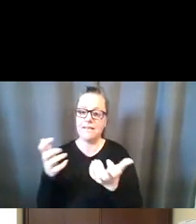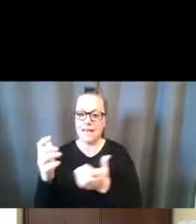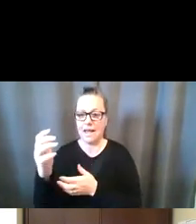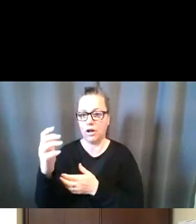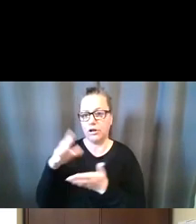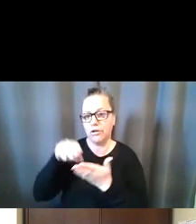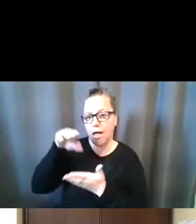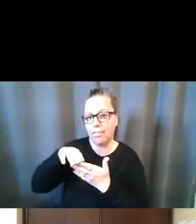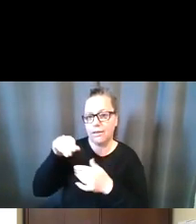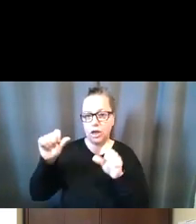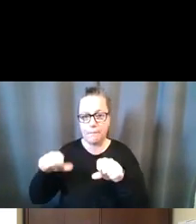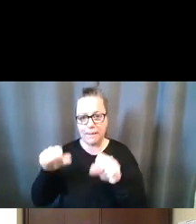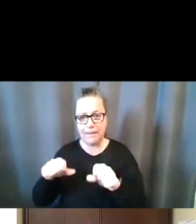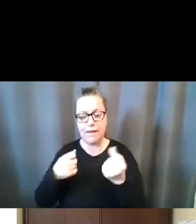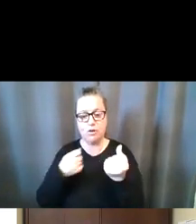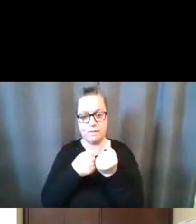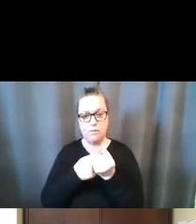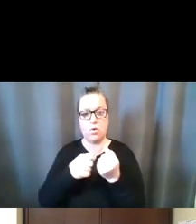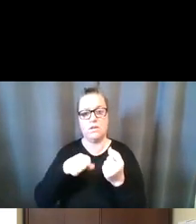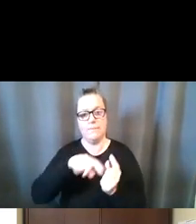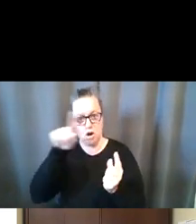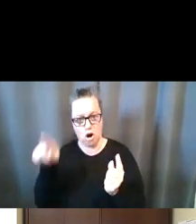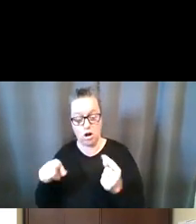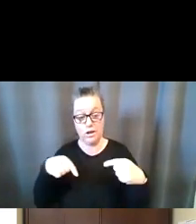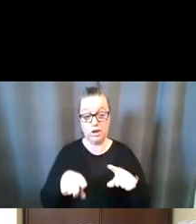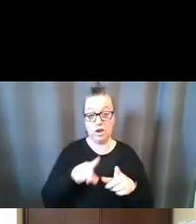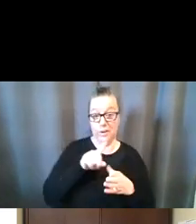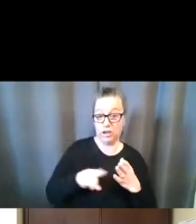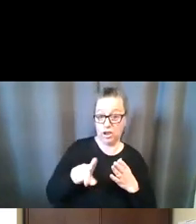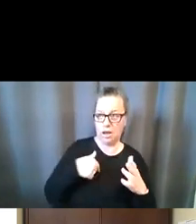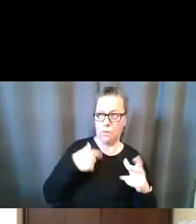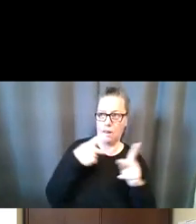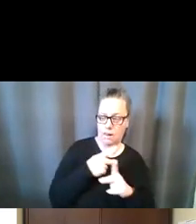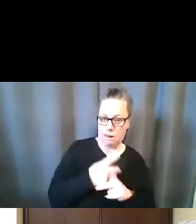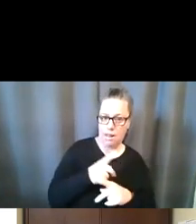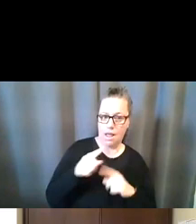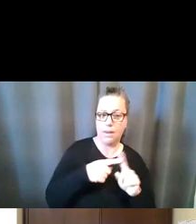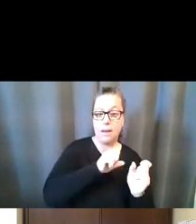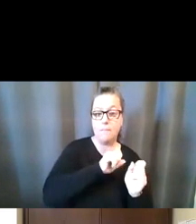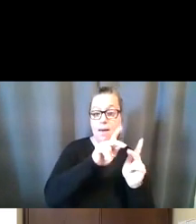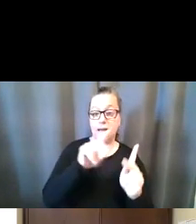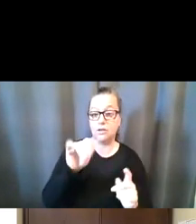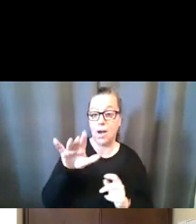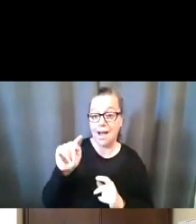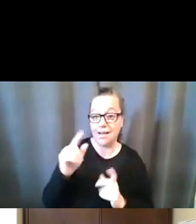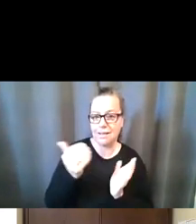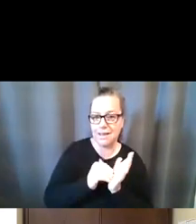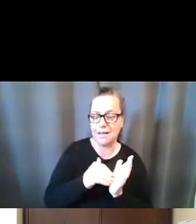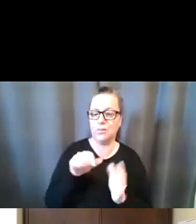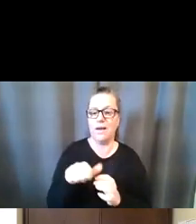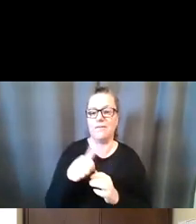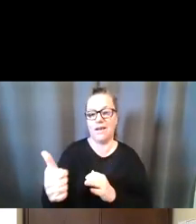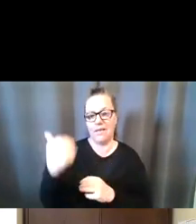ability, reinforcement arc. During check, we kind of figure things out. And when we come back to act again, we have another knowledge,